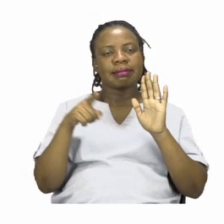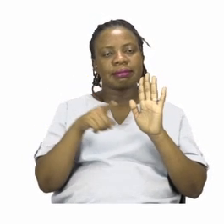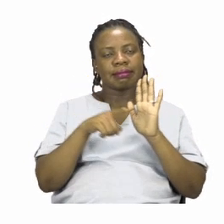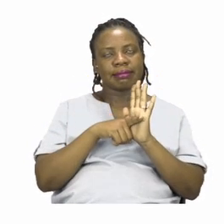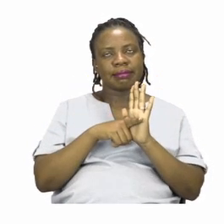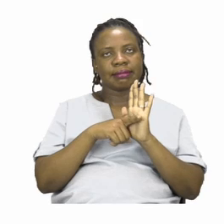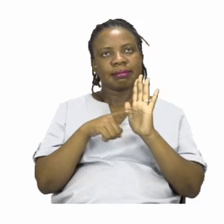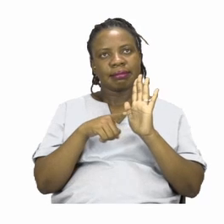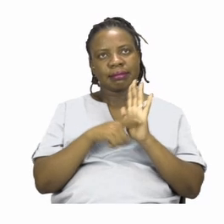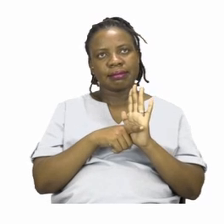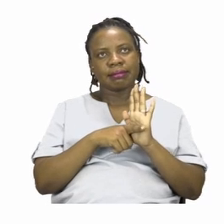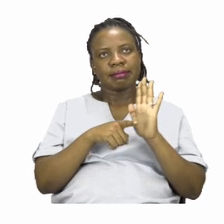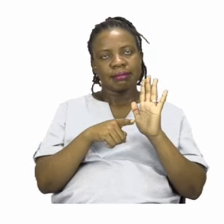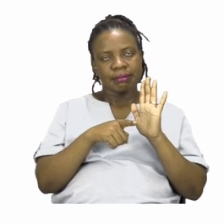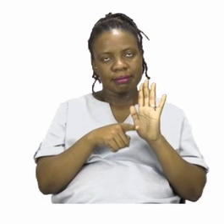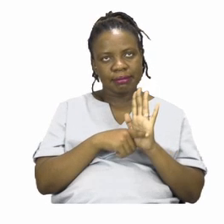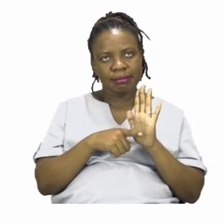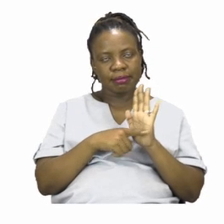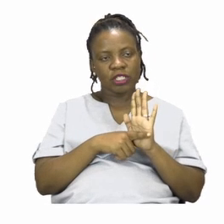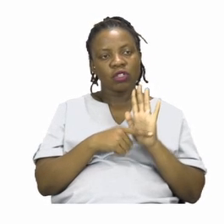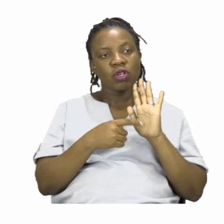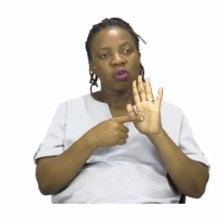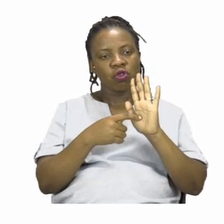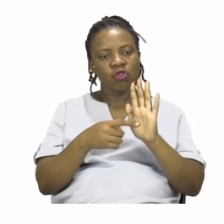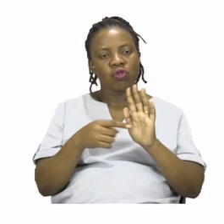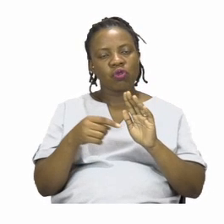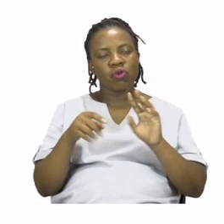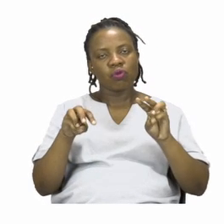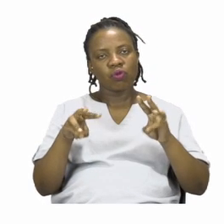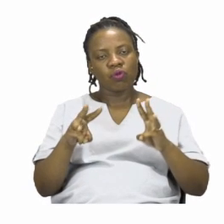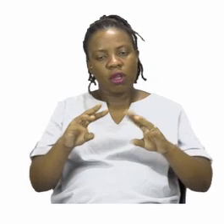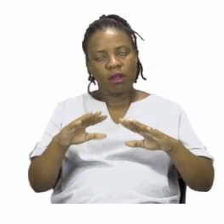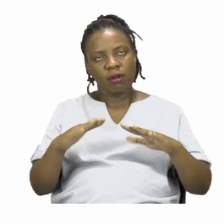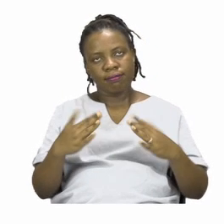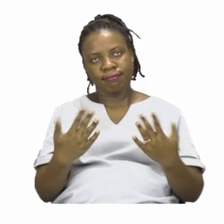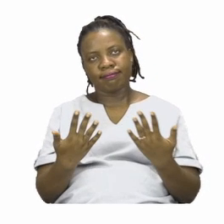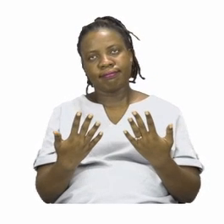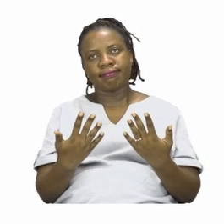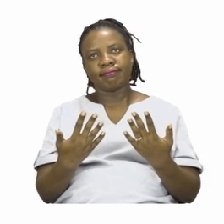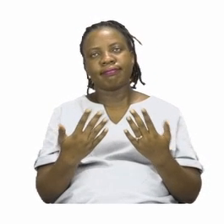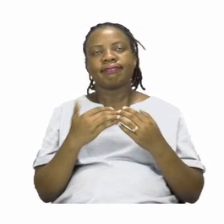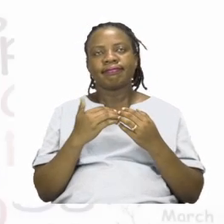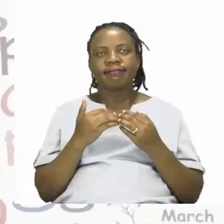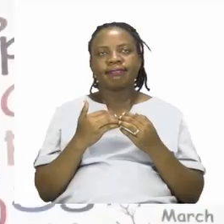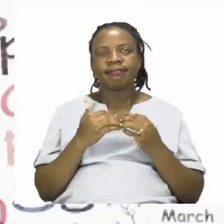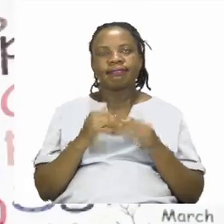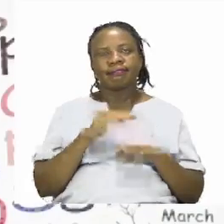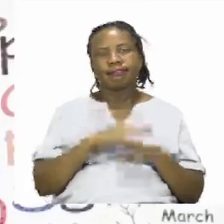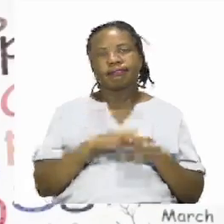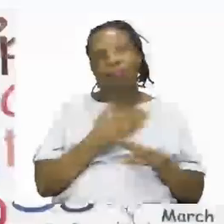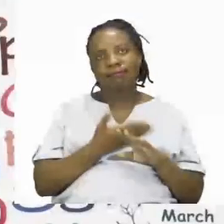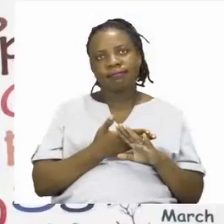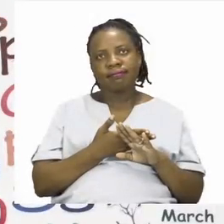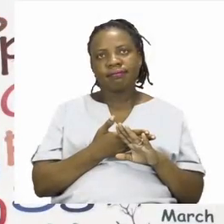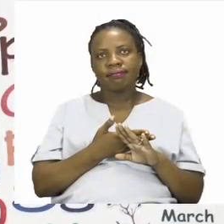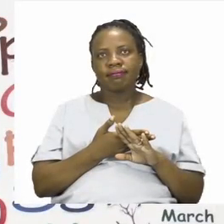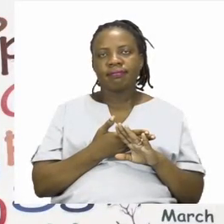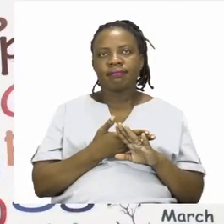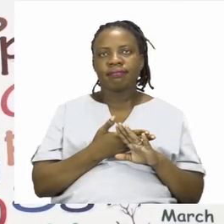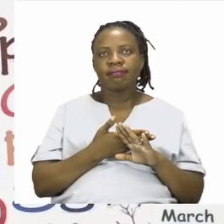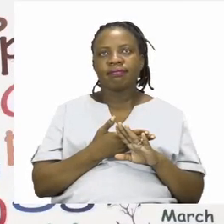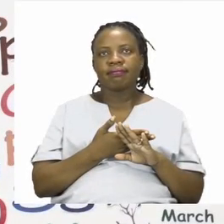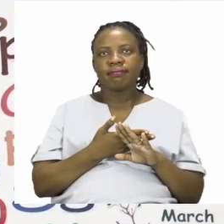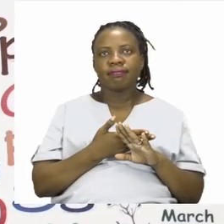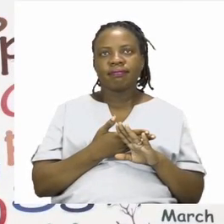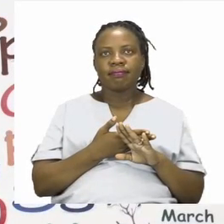subtract repeatedly. Now let's quickly have a look at the example on the board. So the example